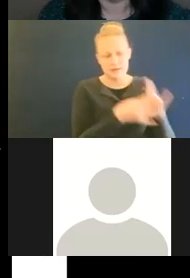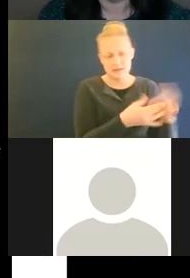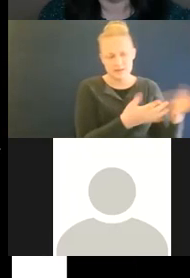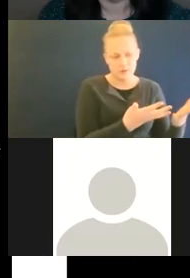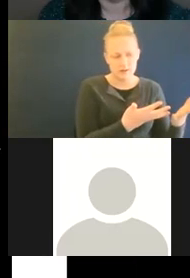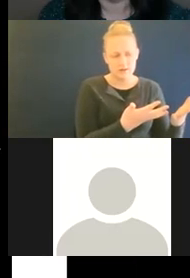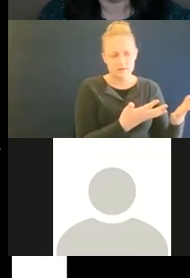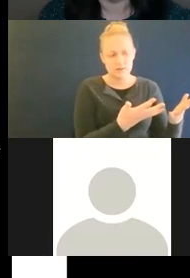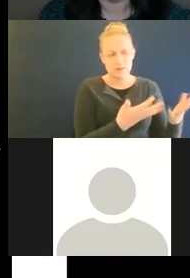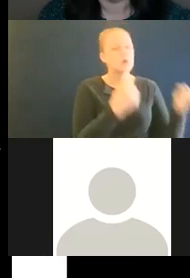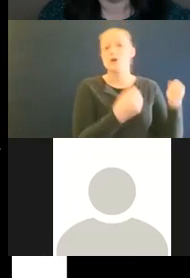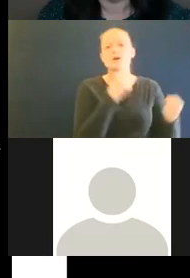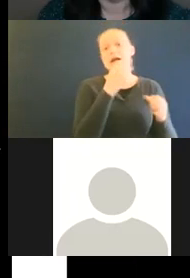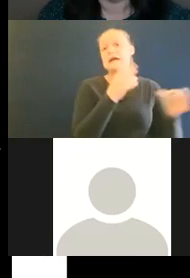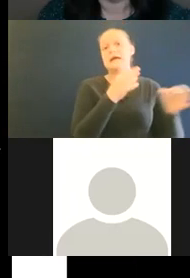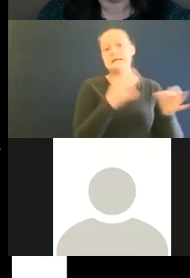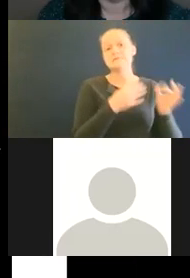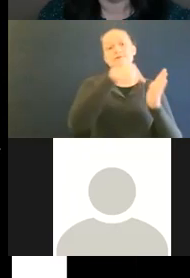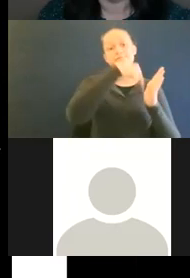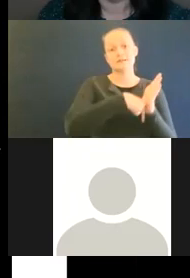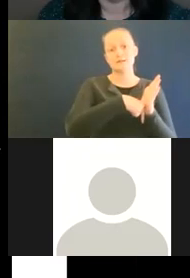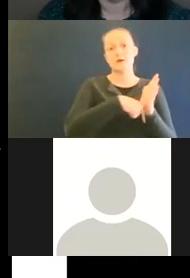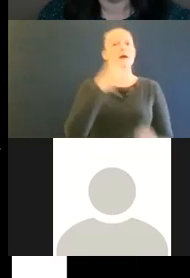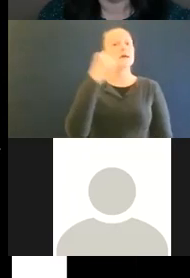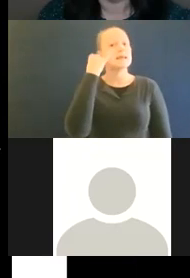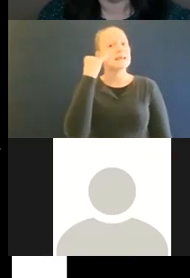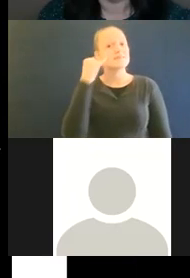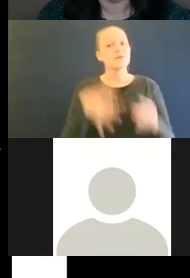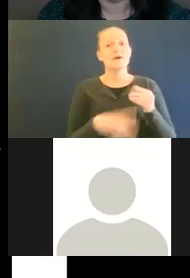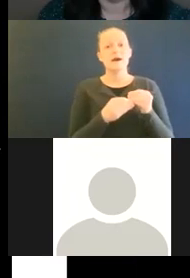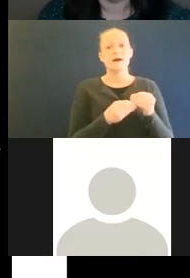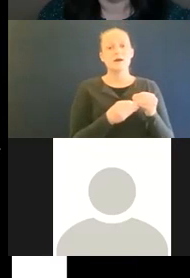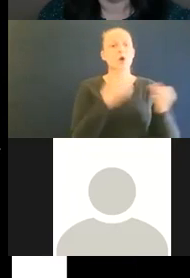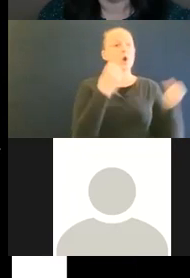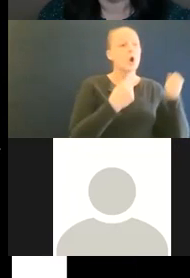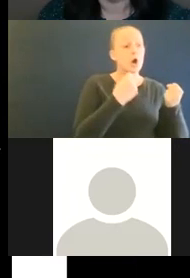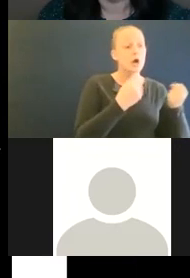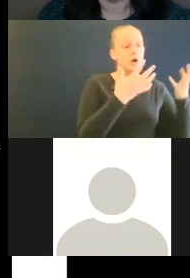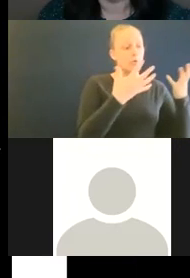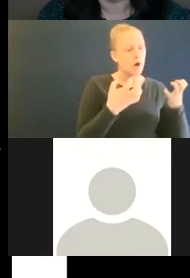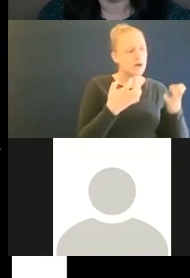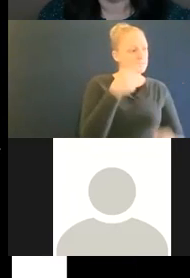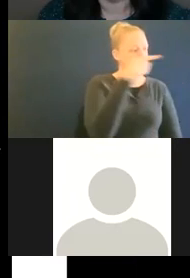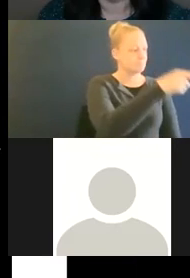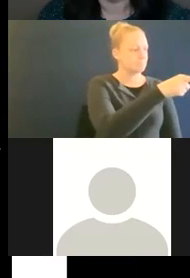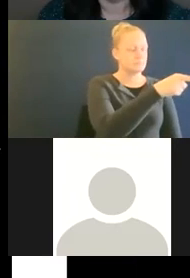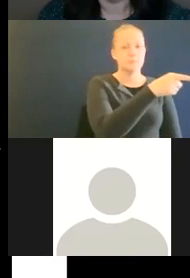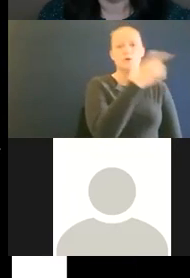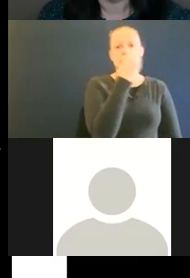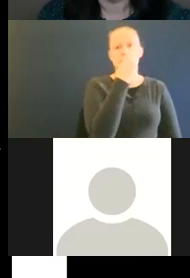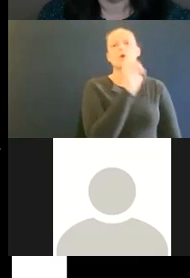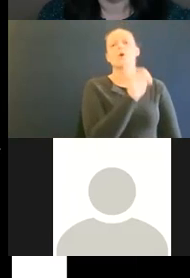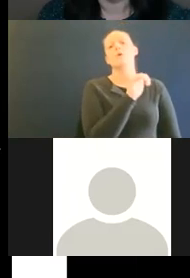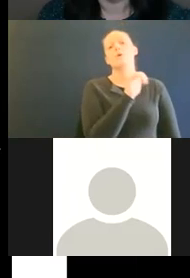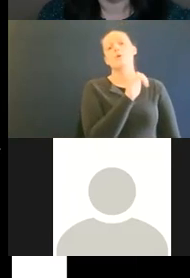car is not going to tell you a lot. But if you were to say want and then maybe point towards a car, then you know they want the car.